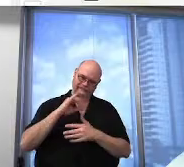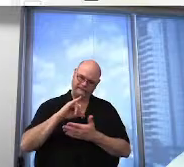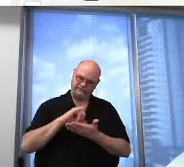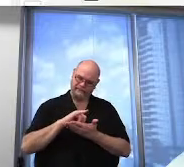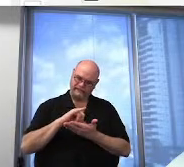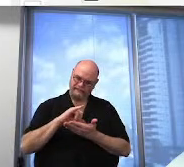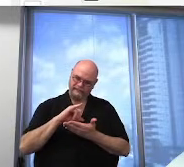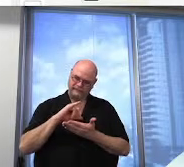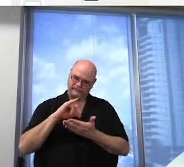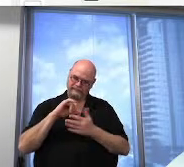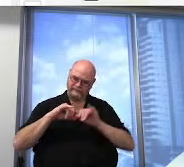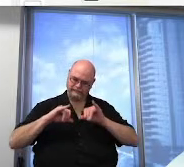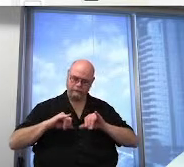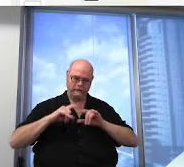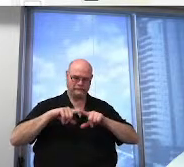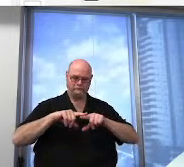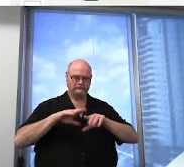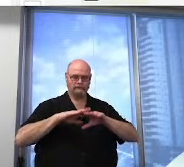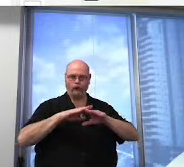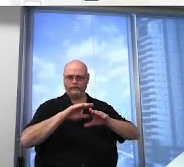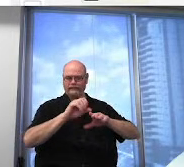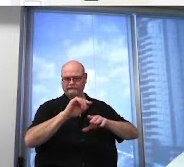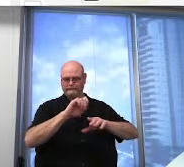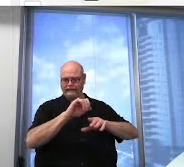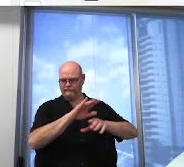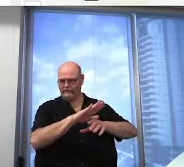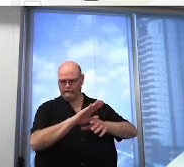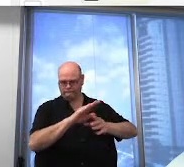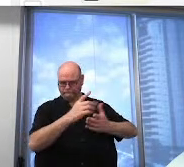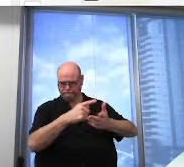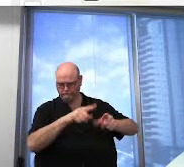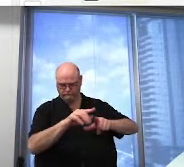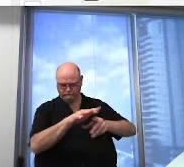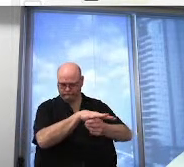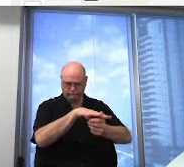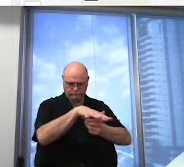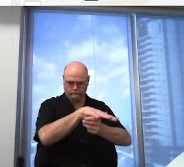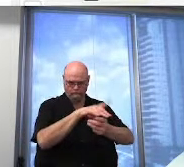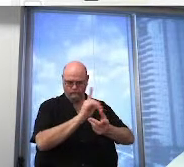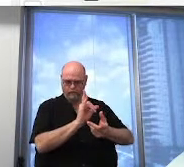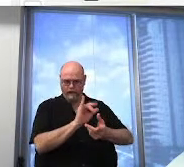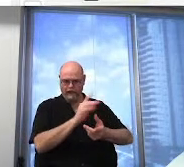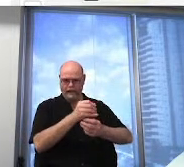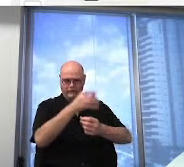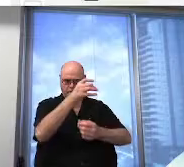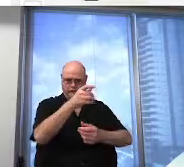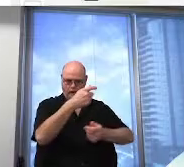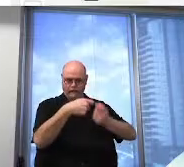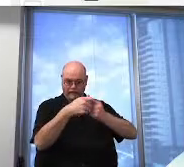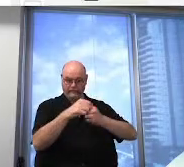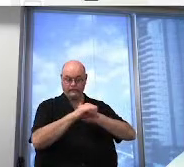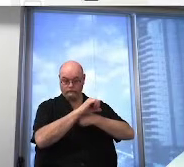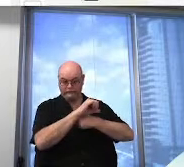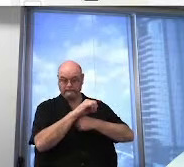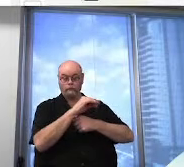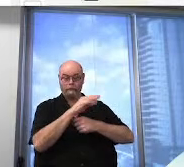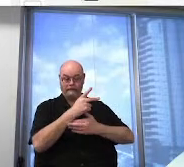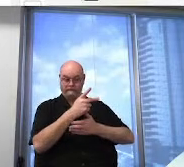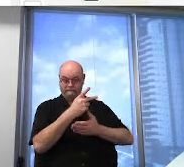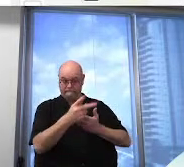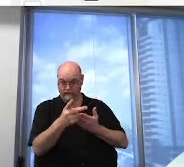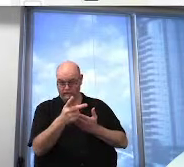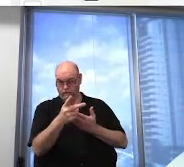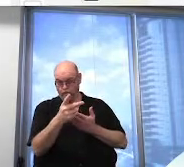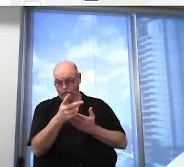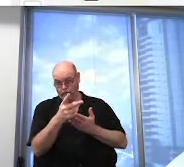to, there is a lot of on-site conditions and reliability risk that exist on these poles that need to be replaced. So the risk would be that we'll have